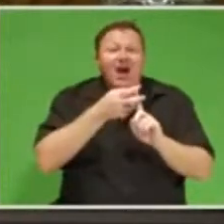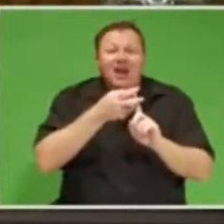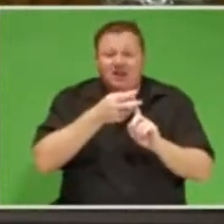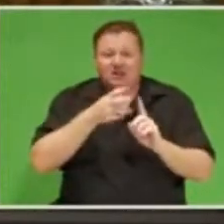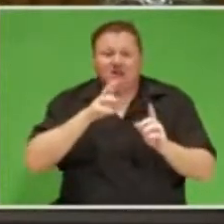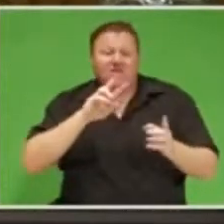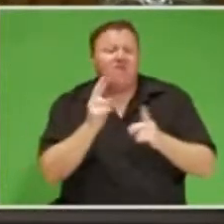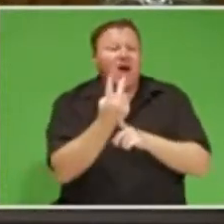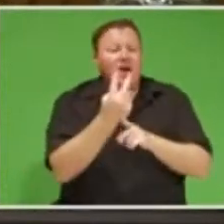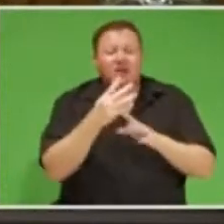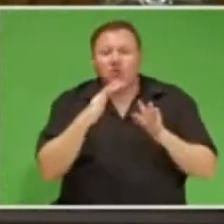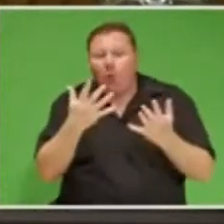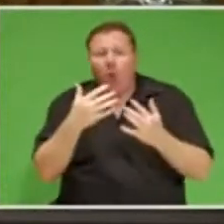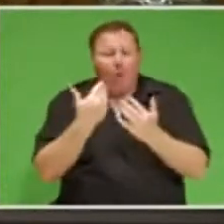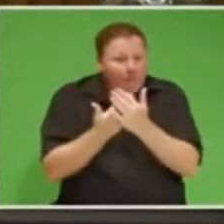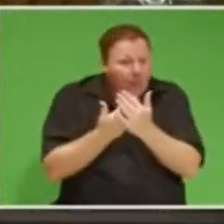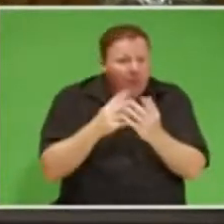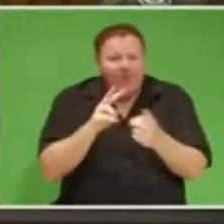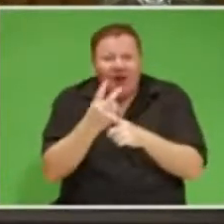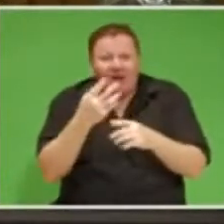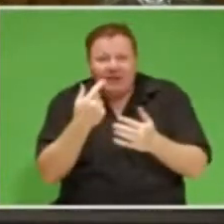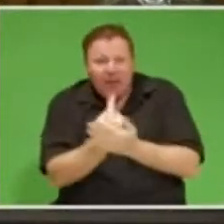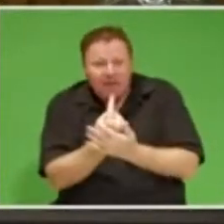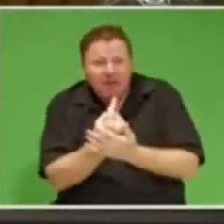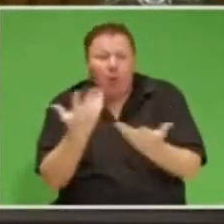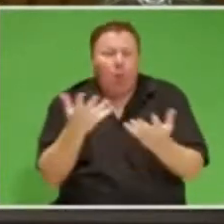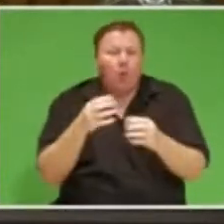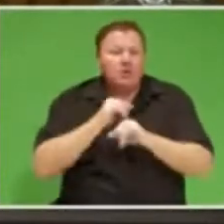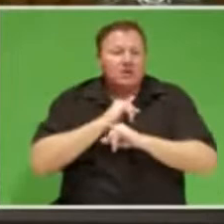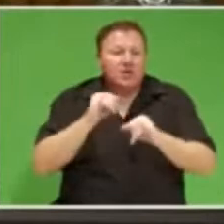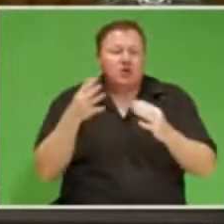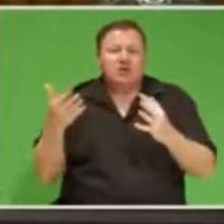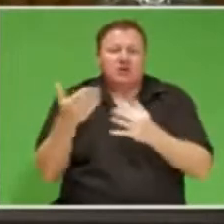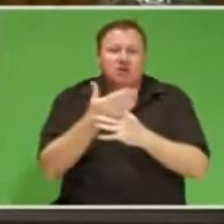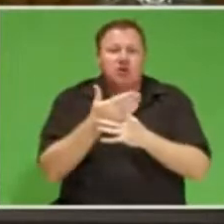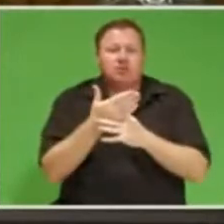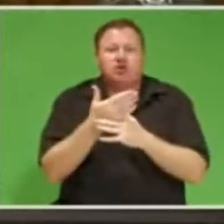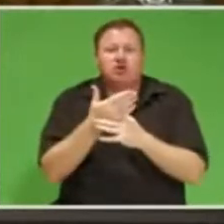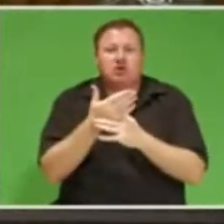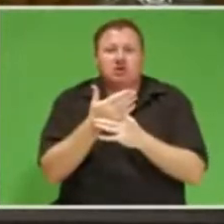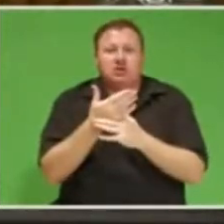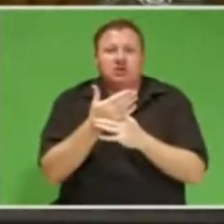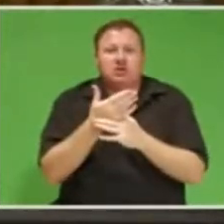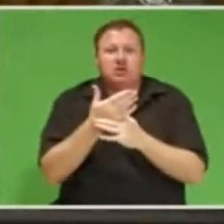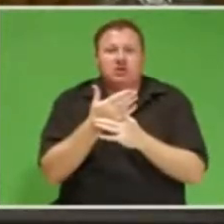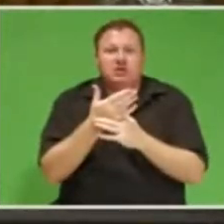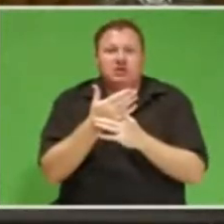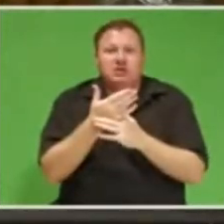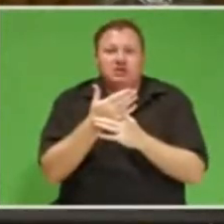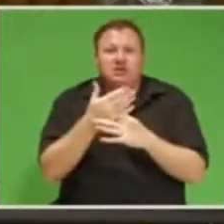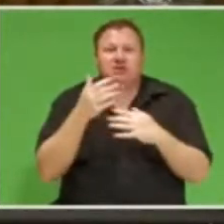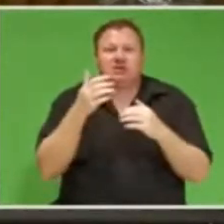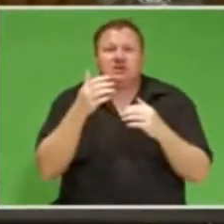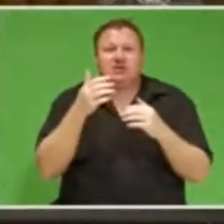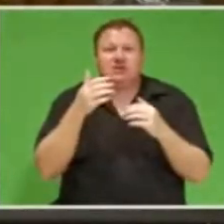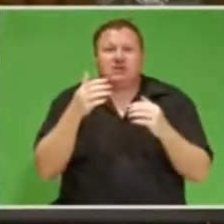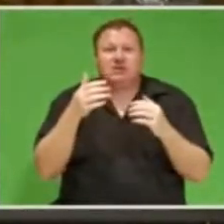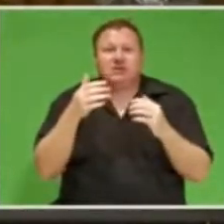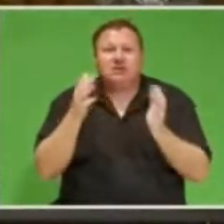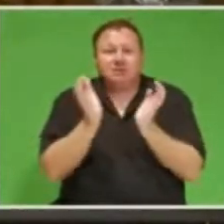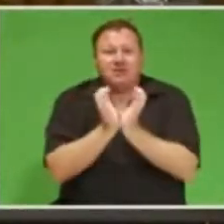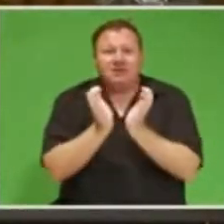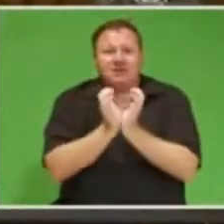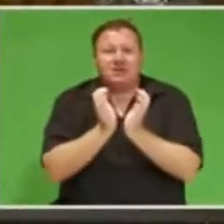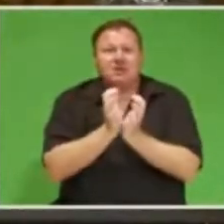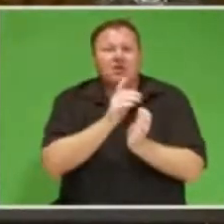violence or serious disruption of the sitting, as a result of a